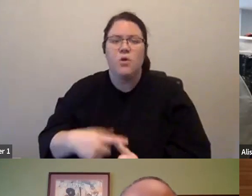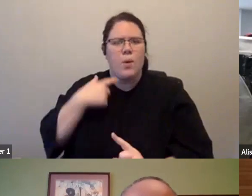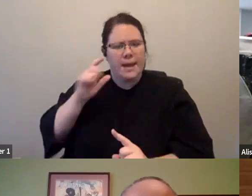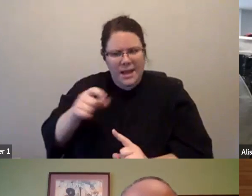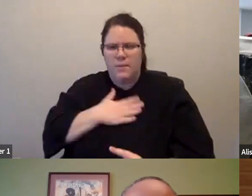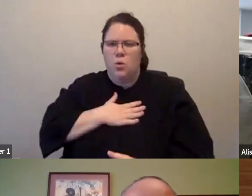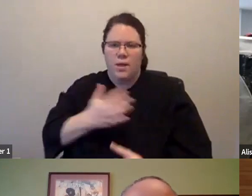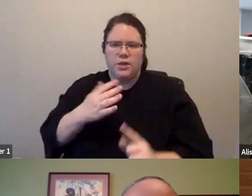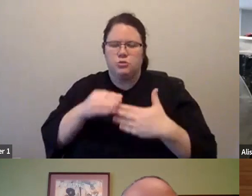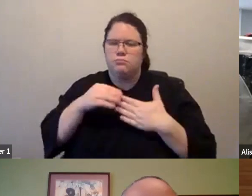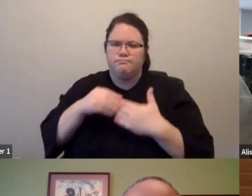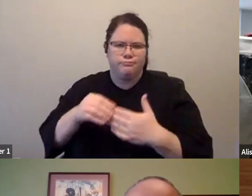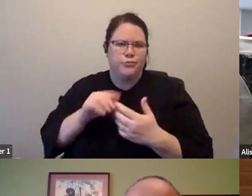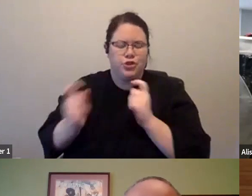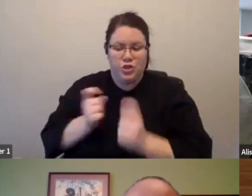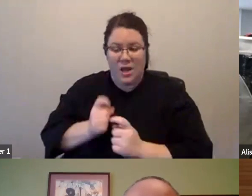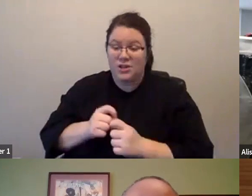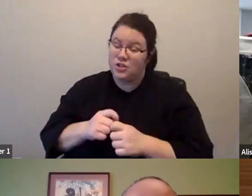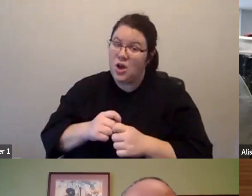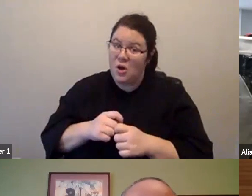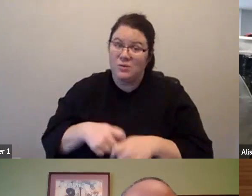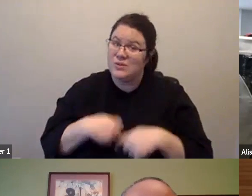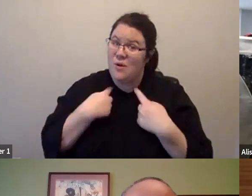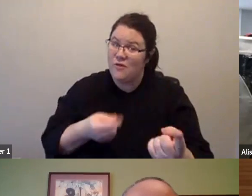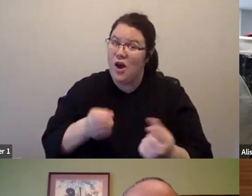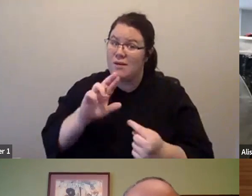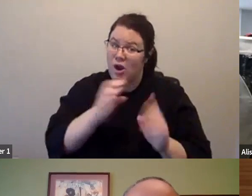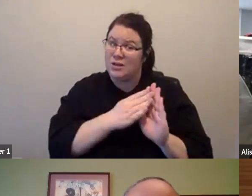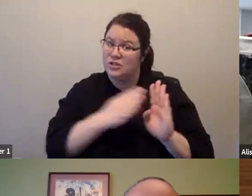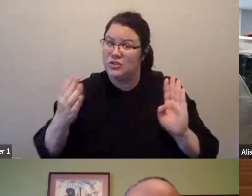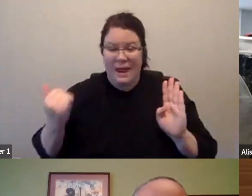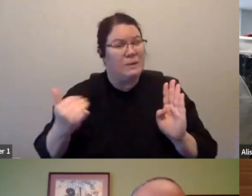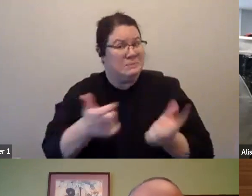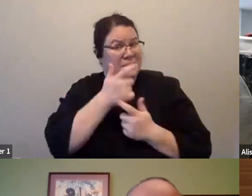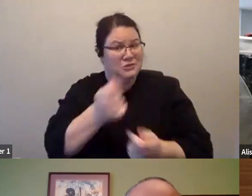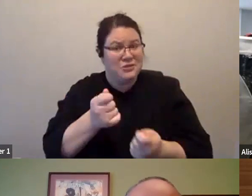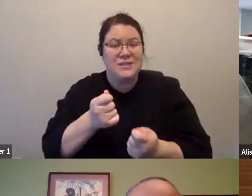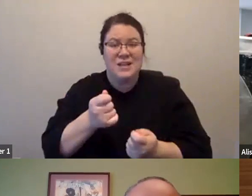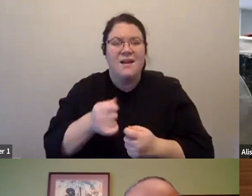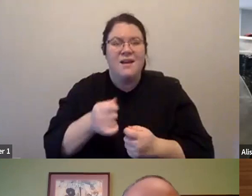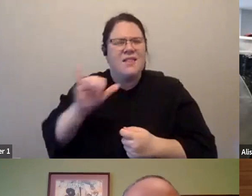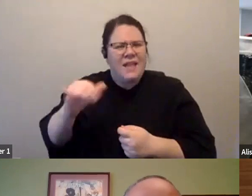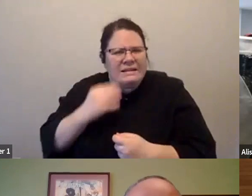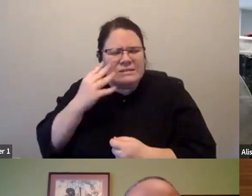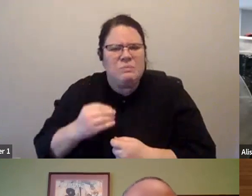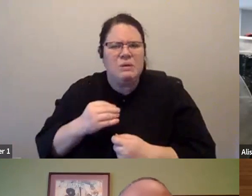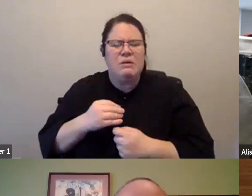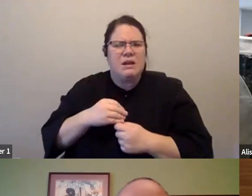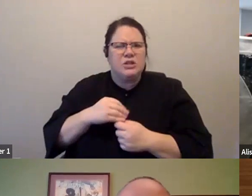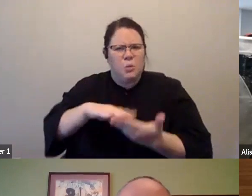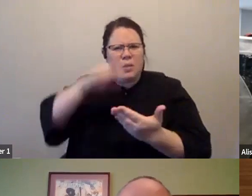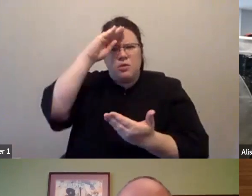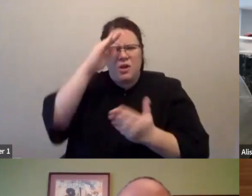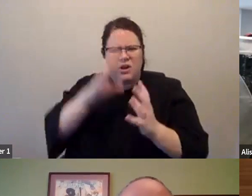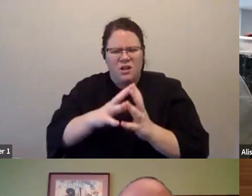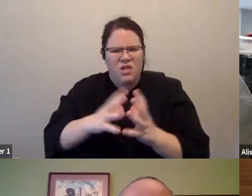it was it's been an interesting ride, I must say, and I think we learned a lot from that experience in terms of what can